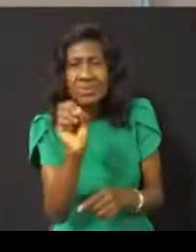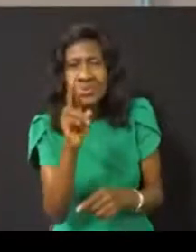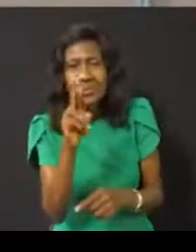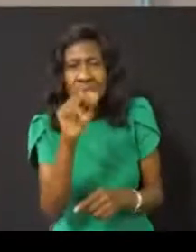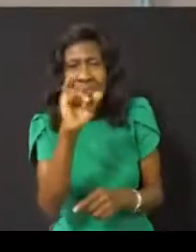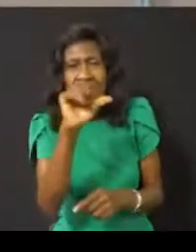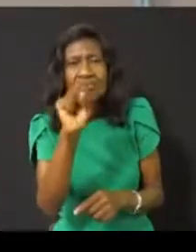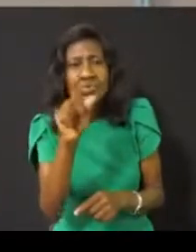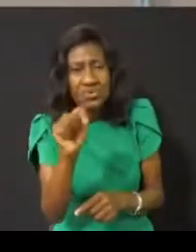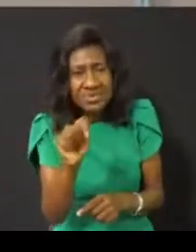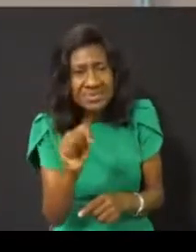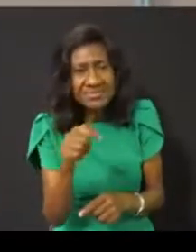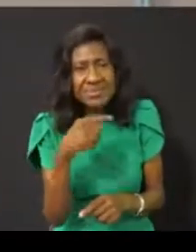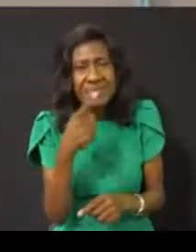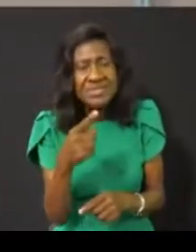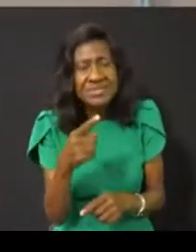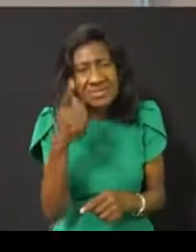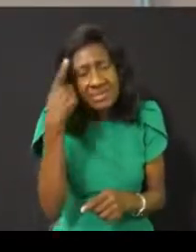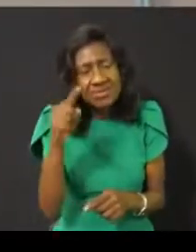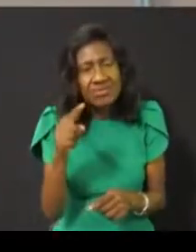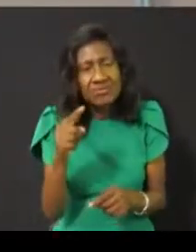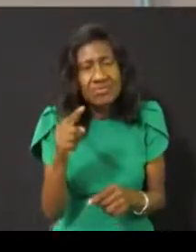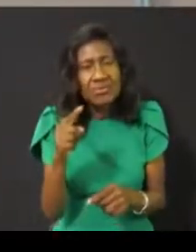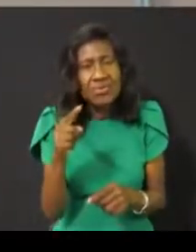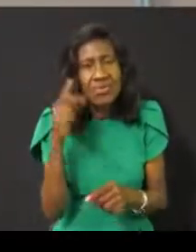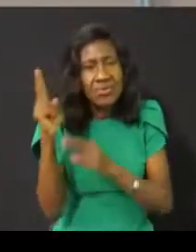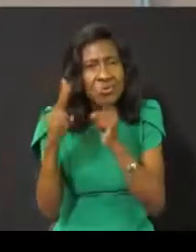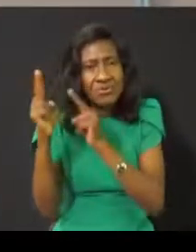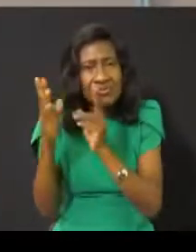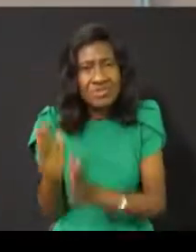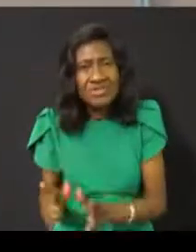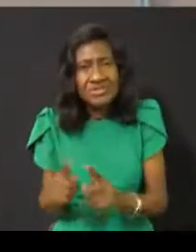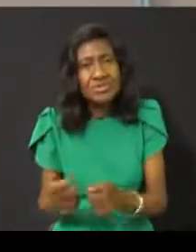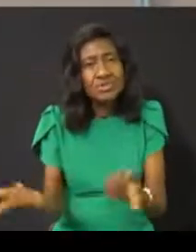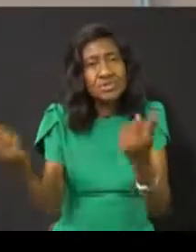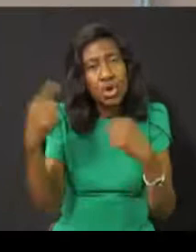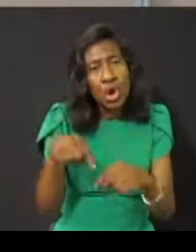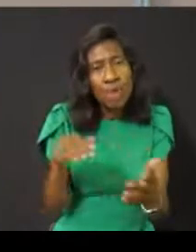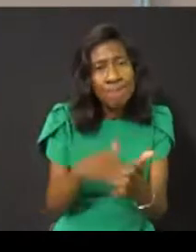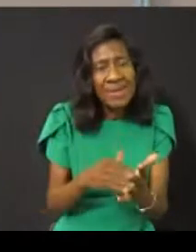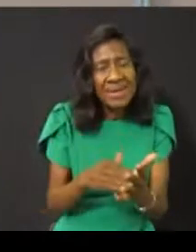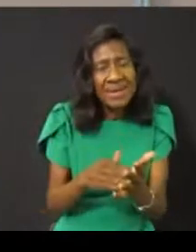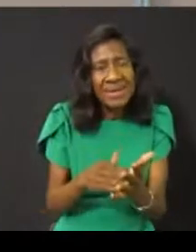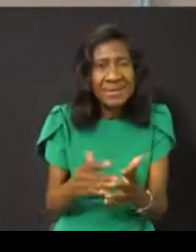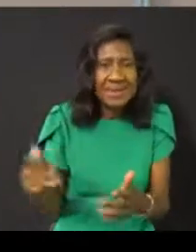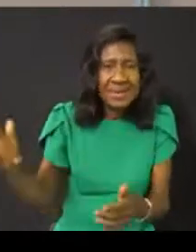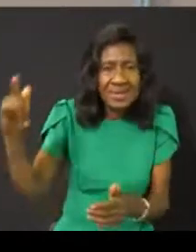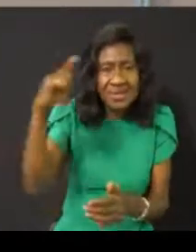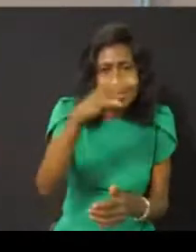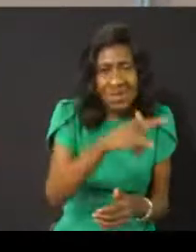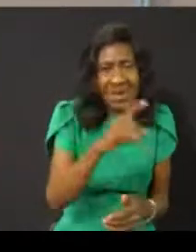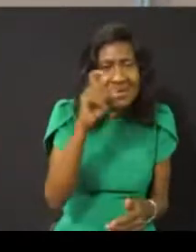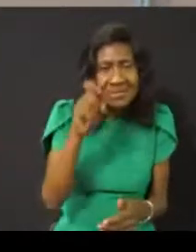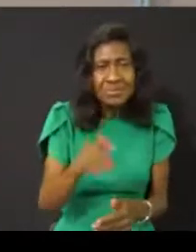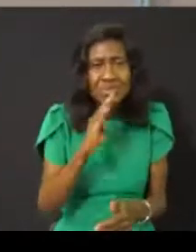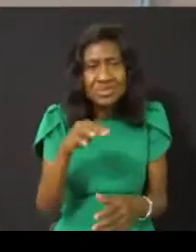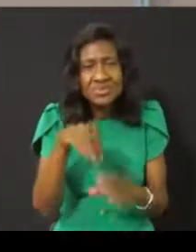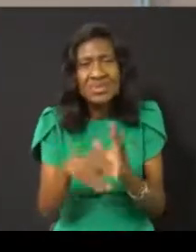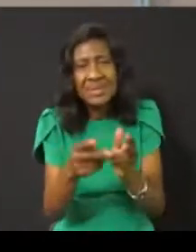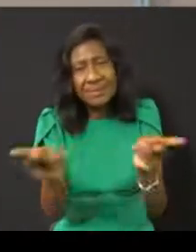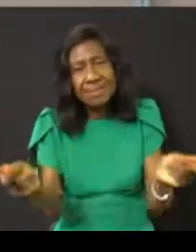to return, international airline service has to be in place, and there's good news to share with you in that regard